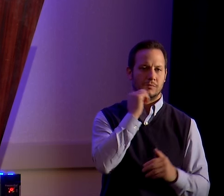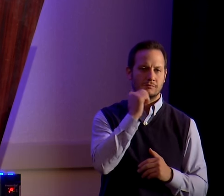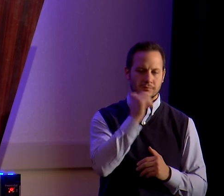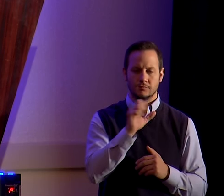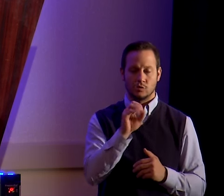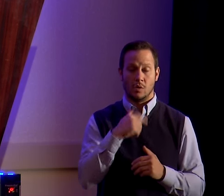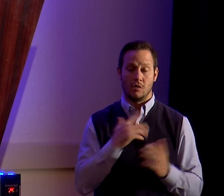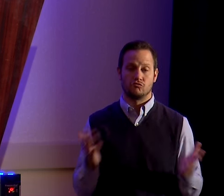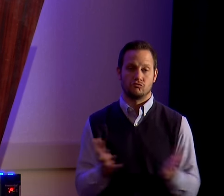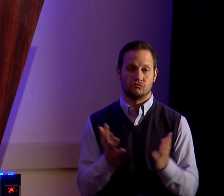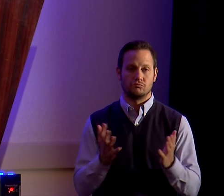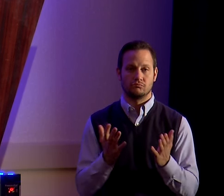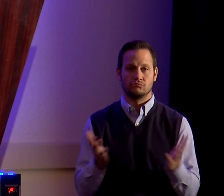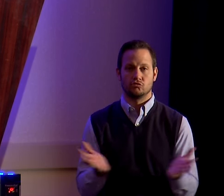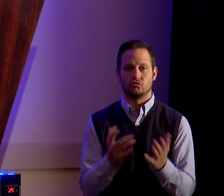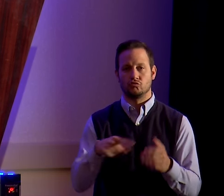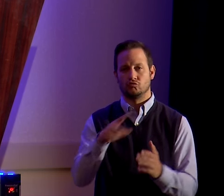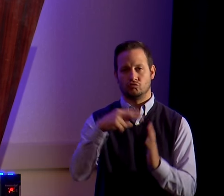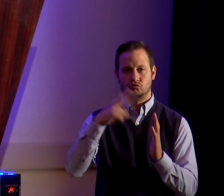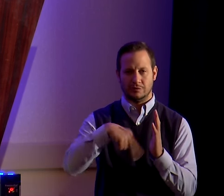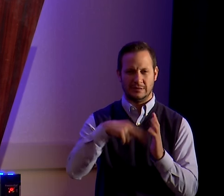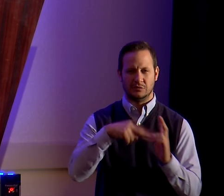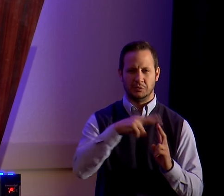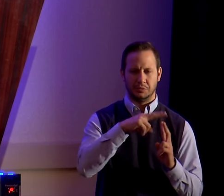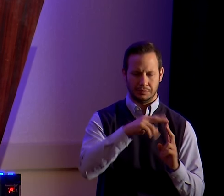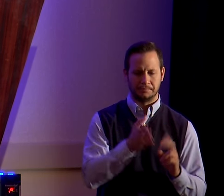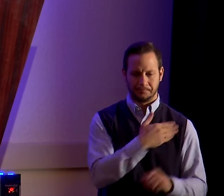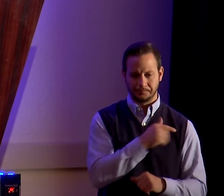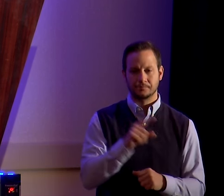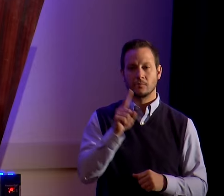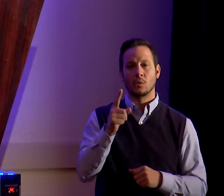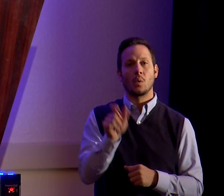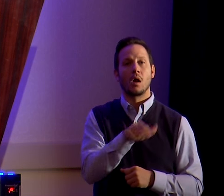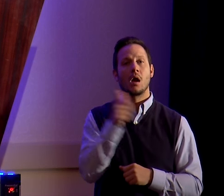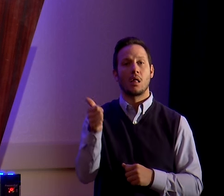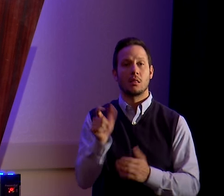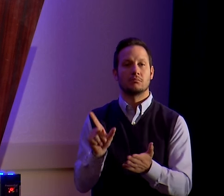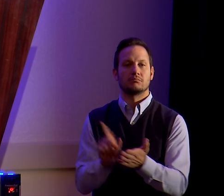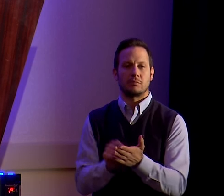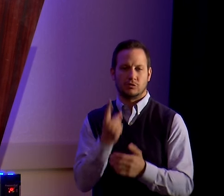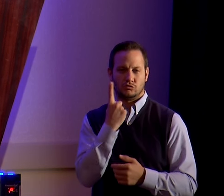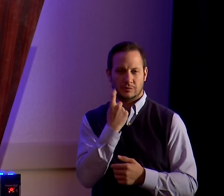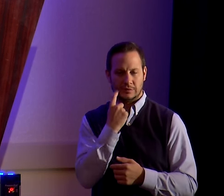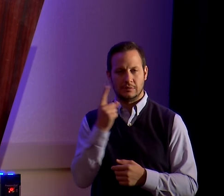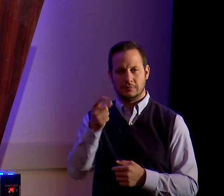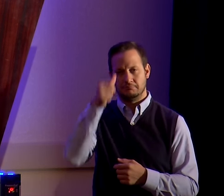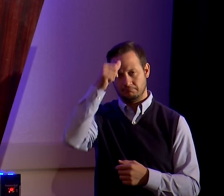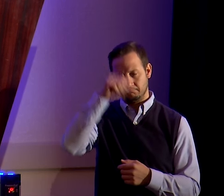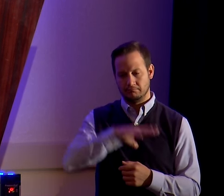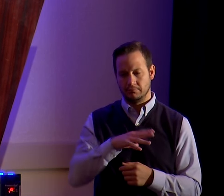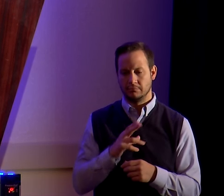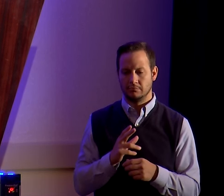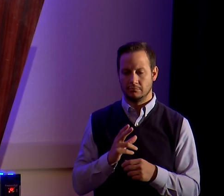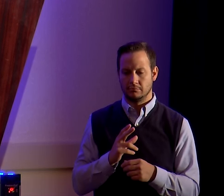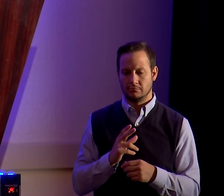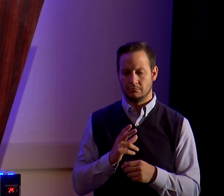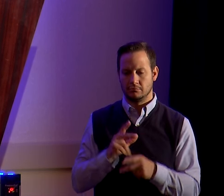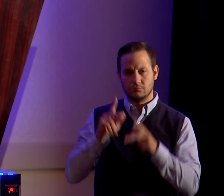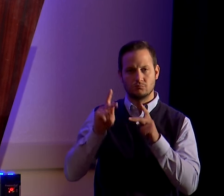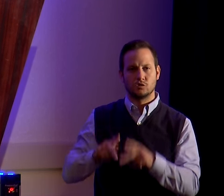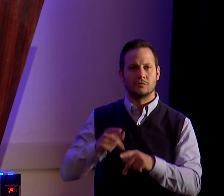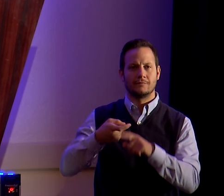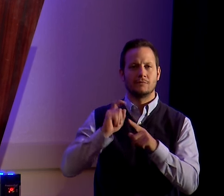highly recommend it. The other book that has just been published is by a fellow person from